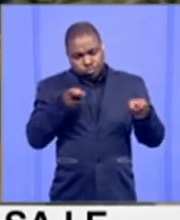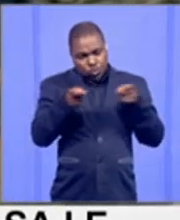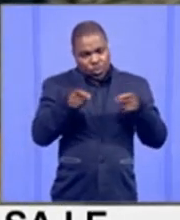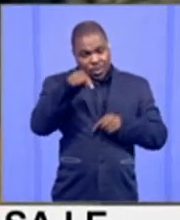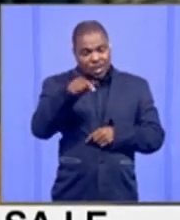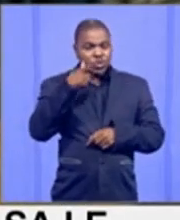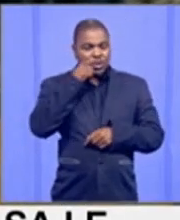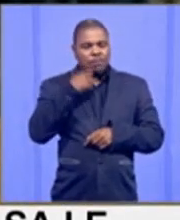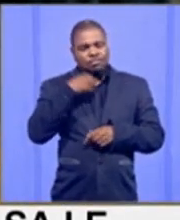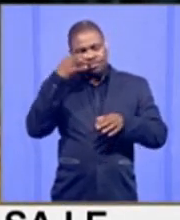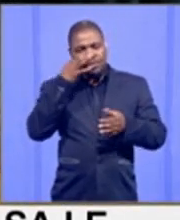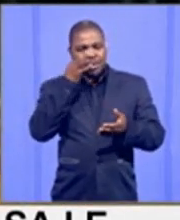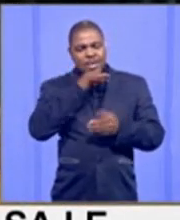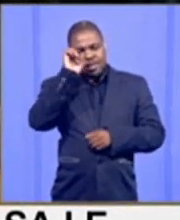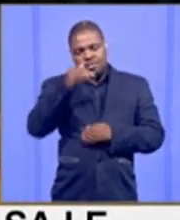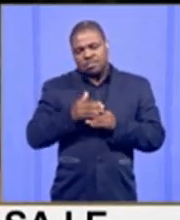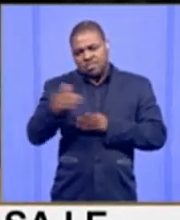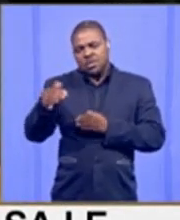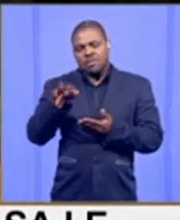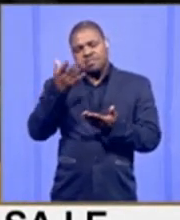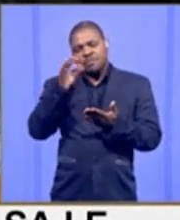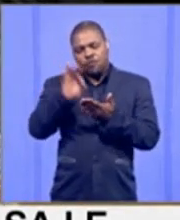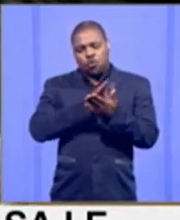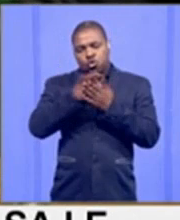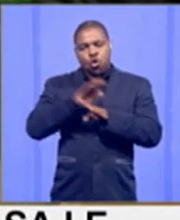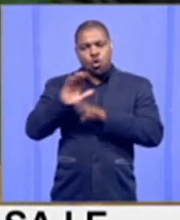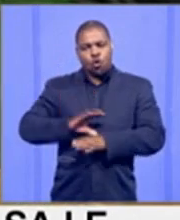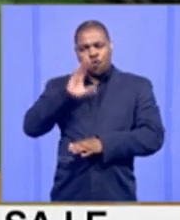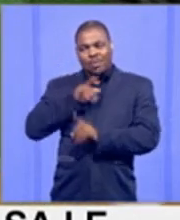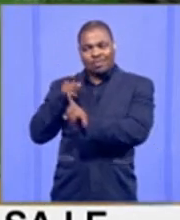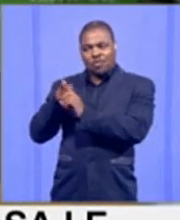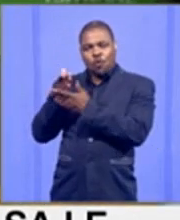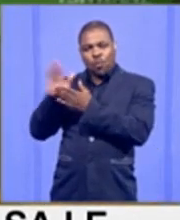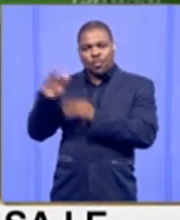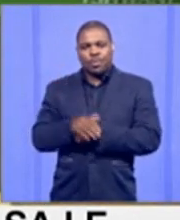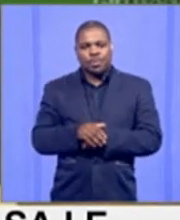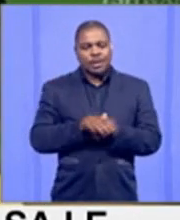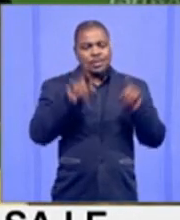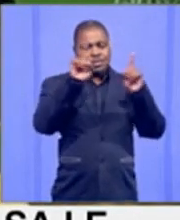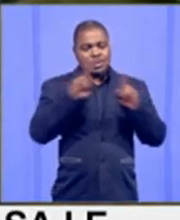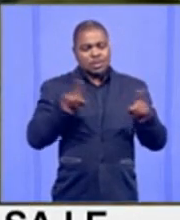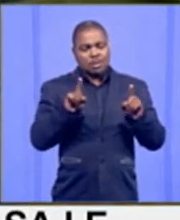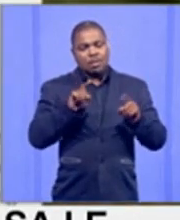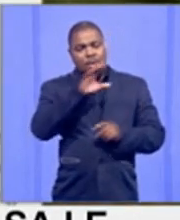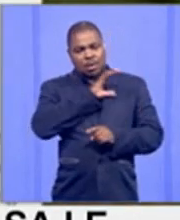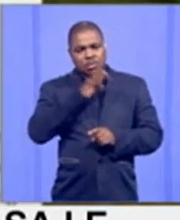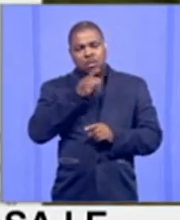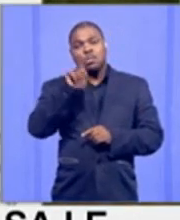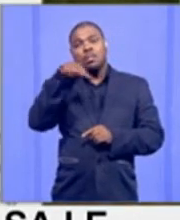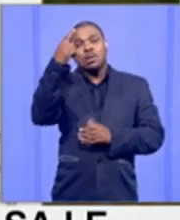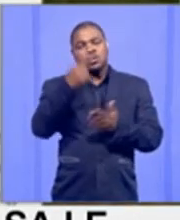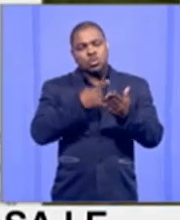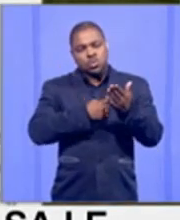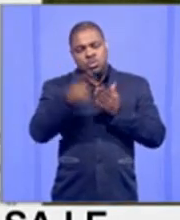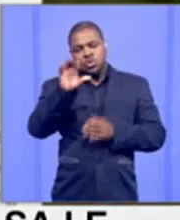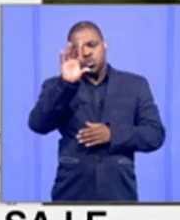go tla rulaganya tshišinyo ya go tlhoka tshepo kgatlhanong le spikara. Lekgotla leo le kgethegilego le tla kgetha meyara o moswa beke eo e tlago